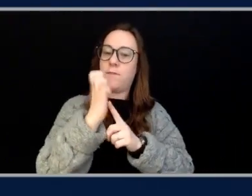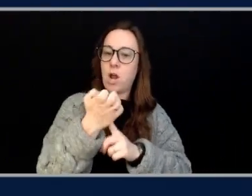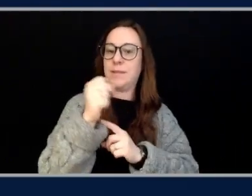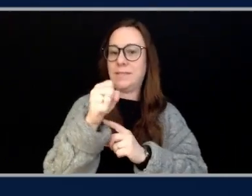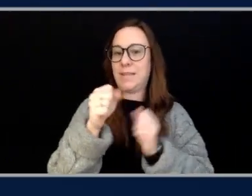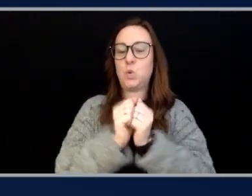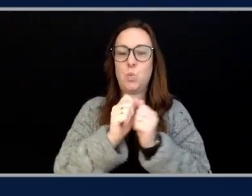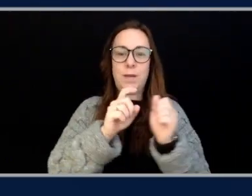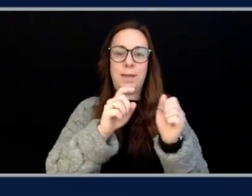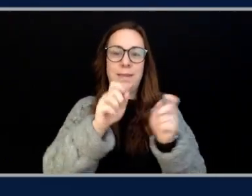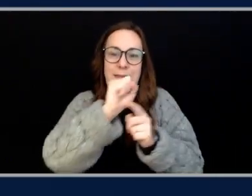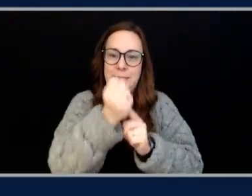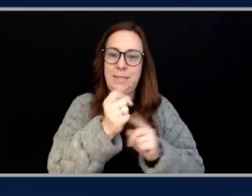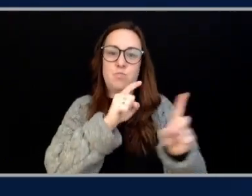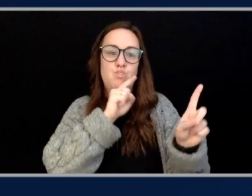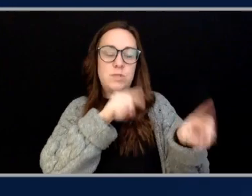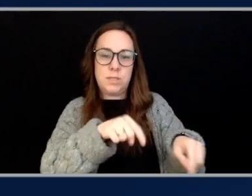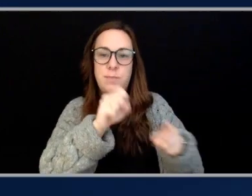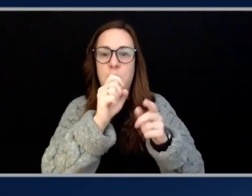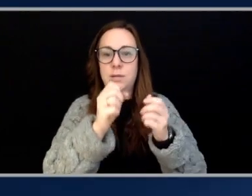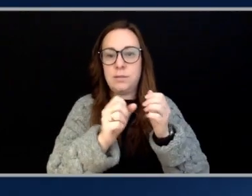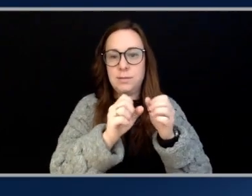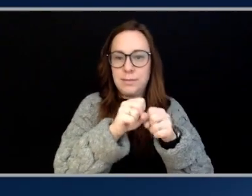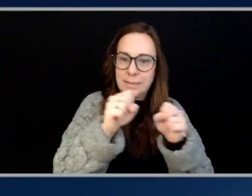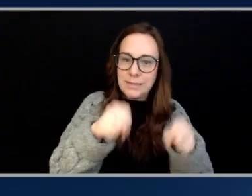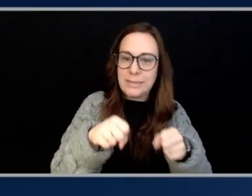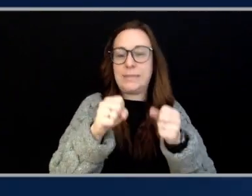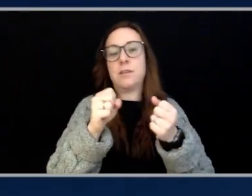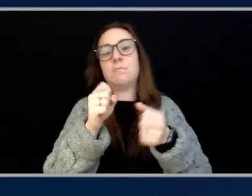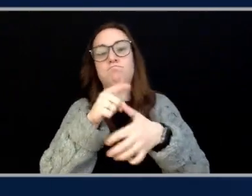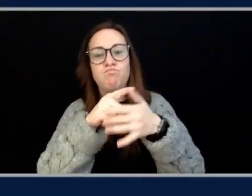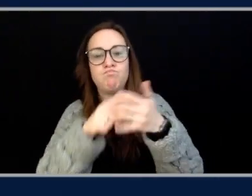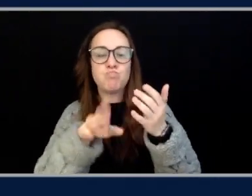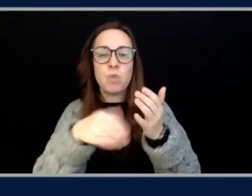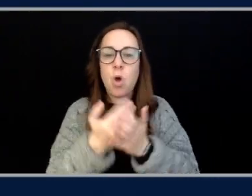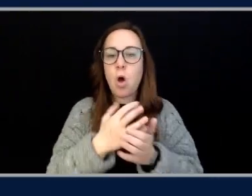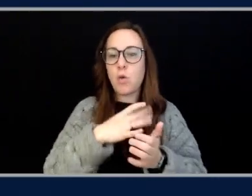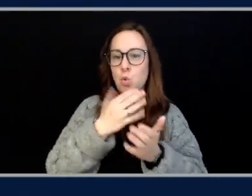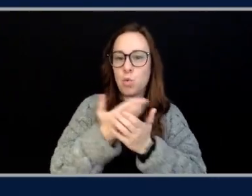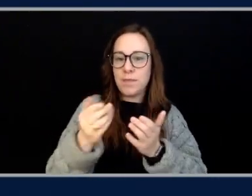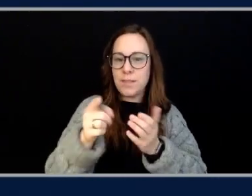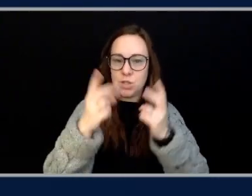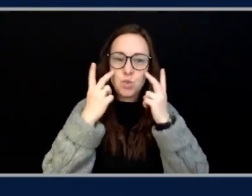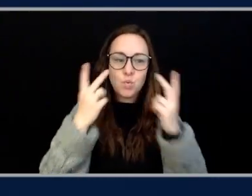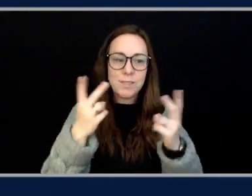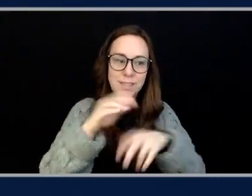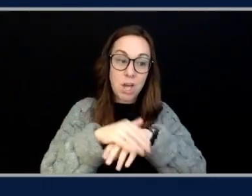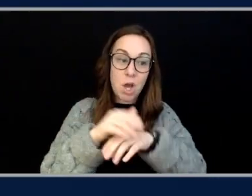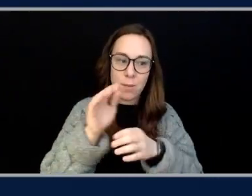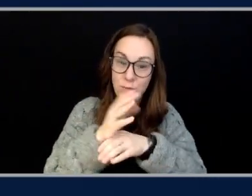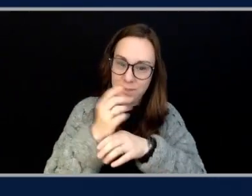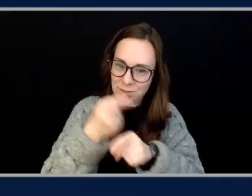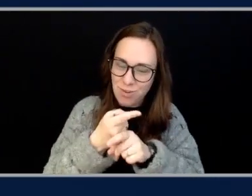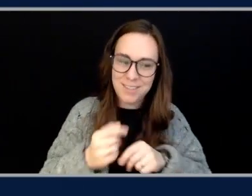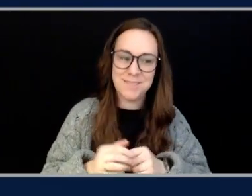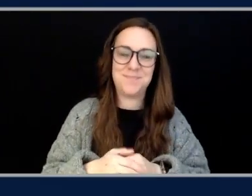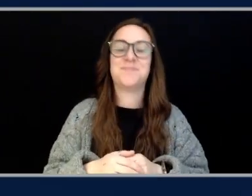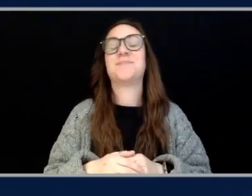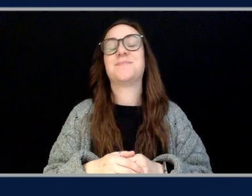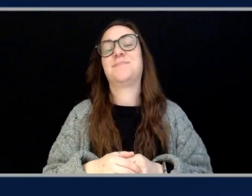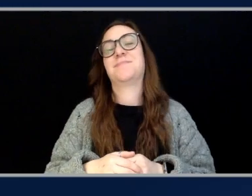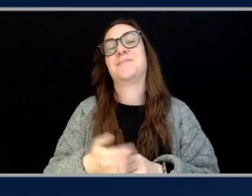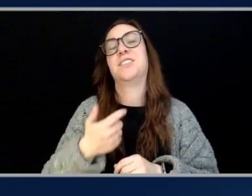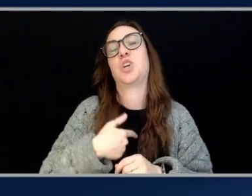response background, threat detection, forensics, all the cool things that you see on hacker movies, right? Okay. And so I needed to